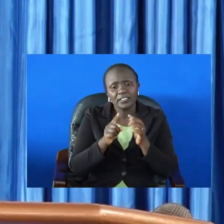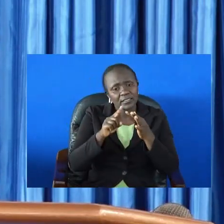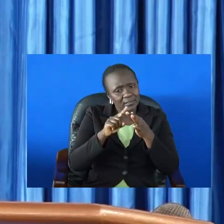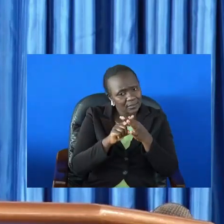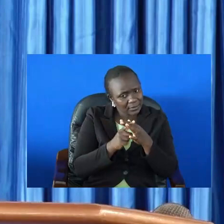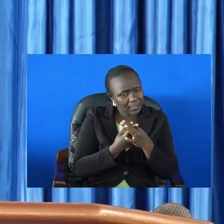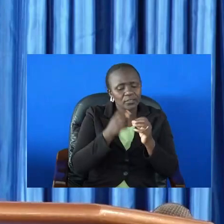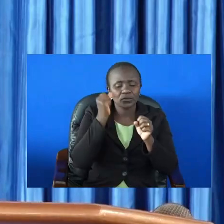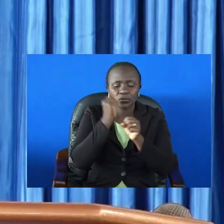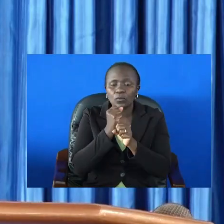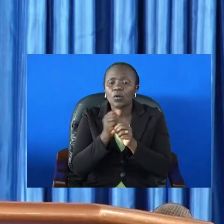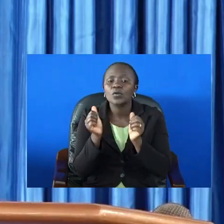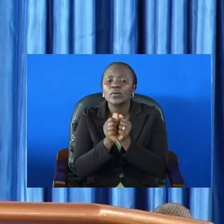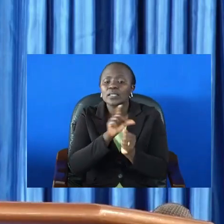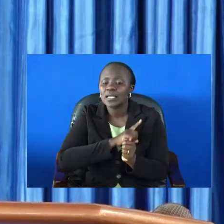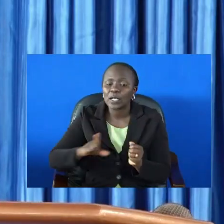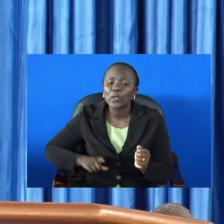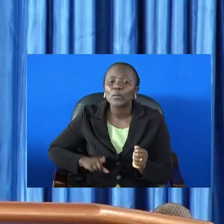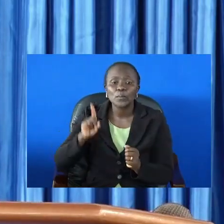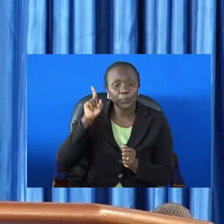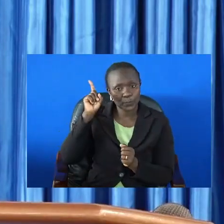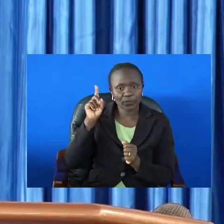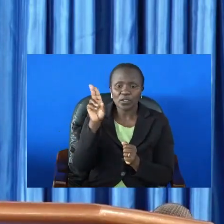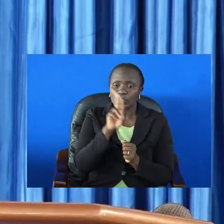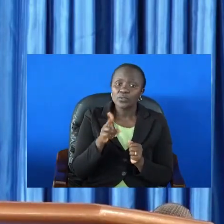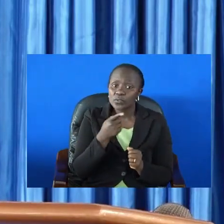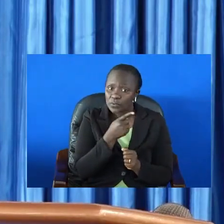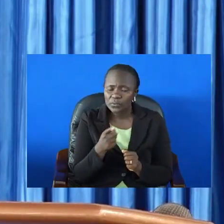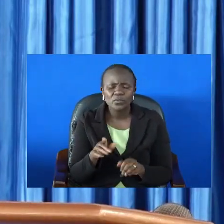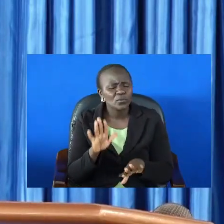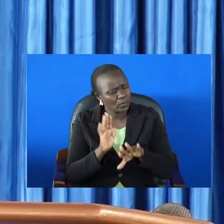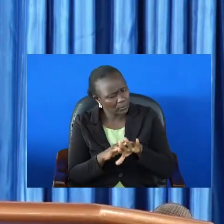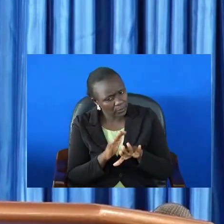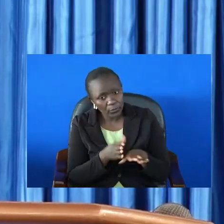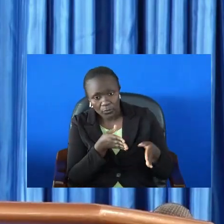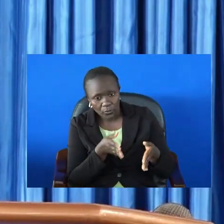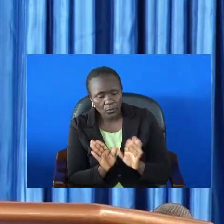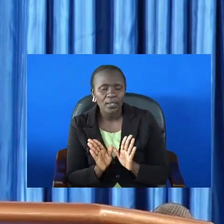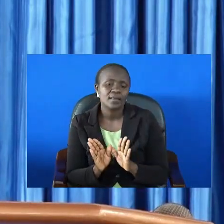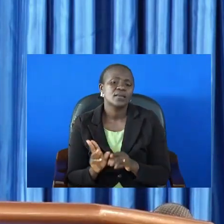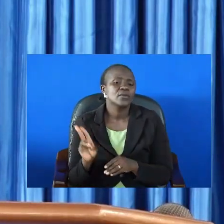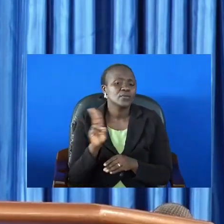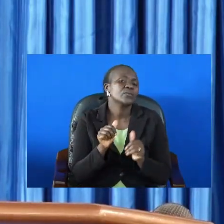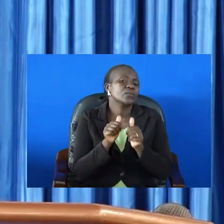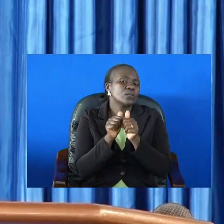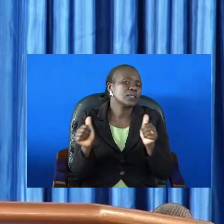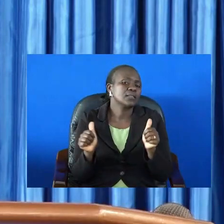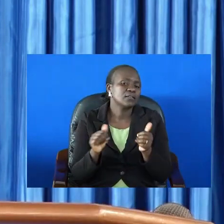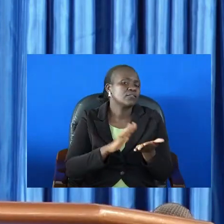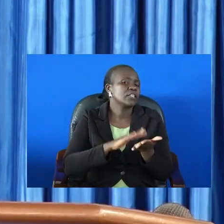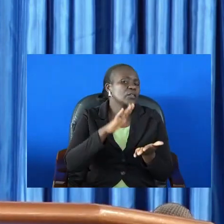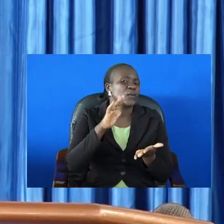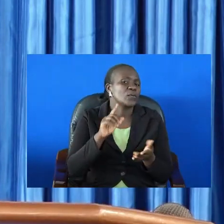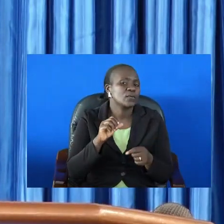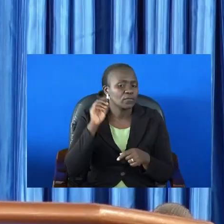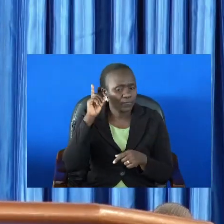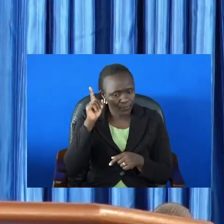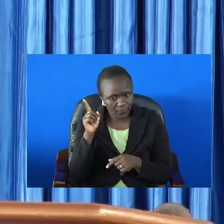walk with the Lord Himself. And He will use you as a vessel of honor, a vessel of its own glory.